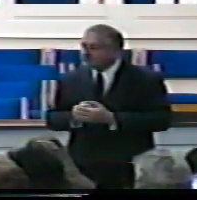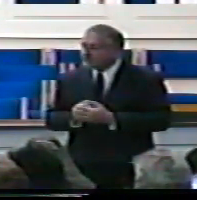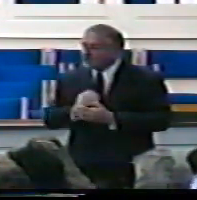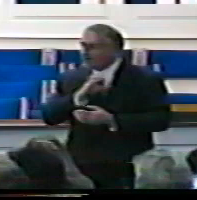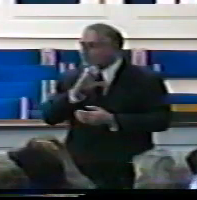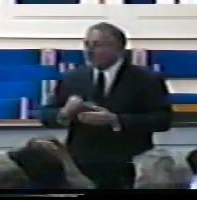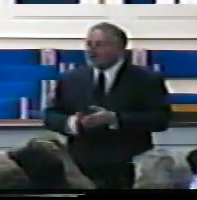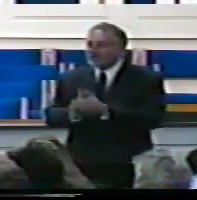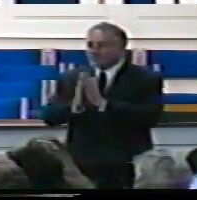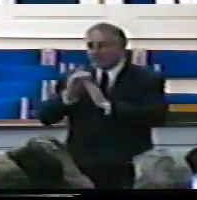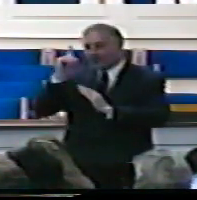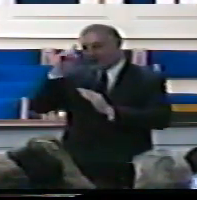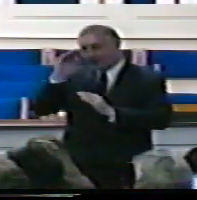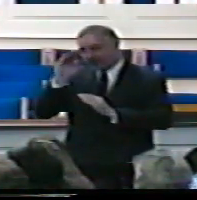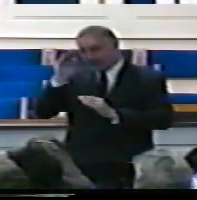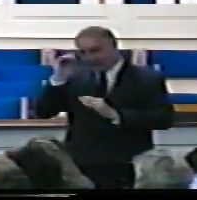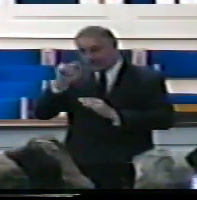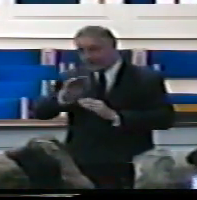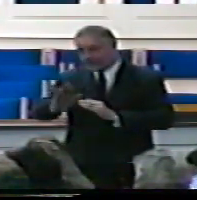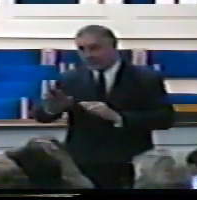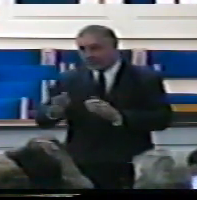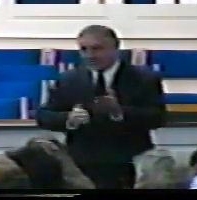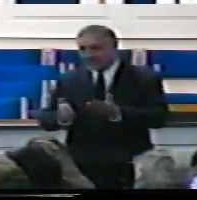Christ is praying for your service there.